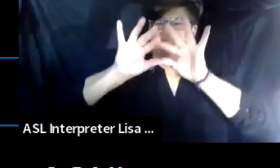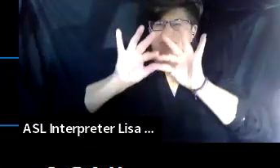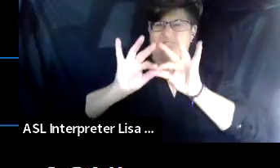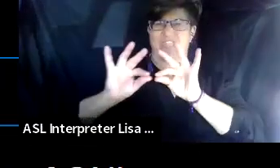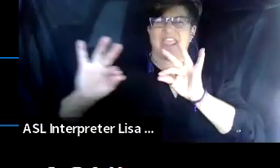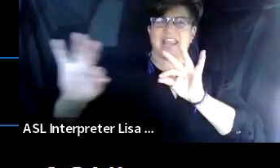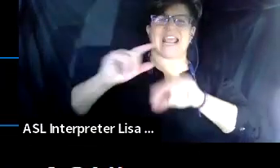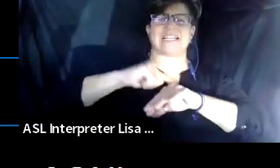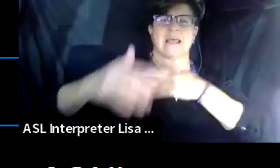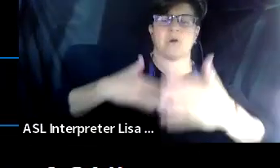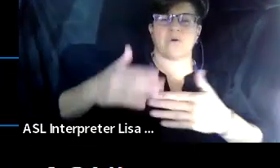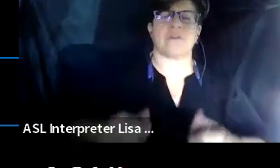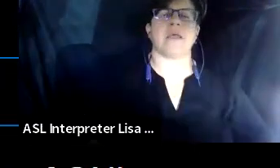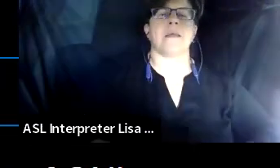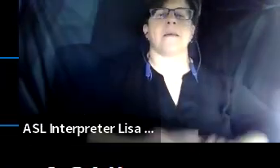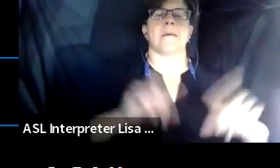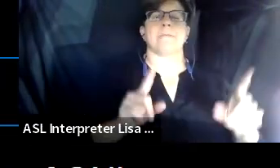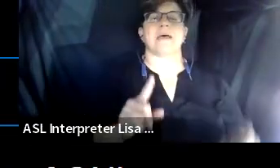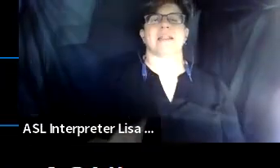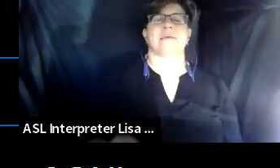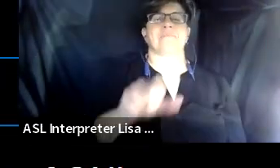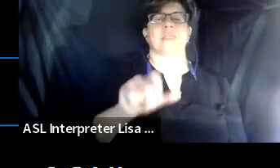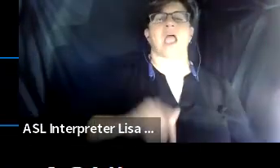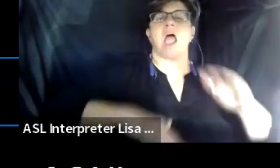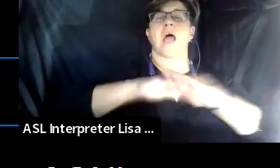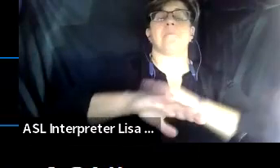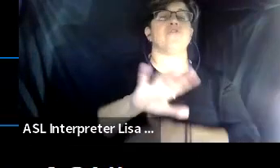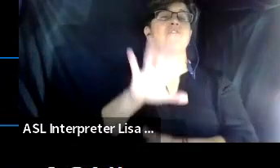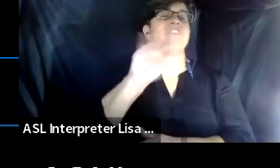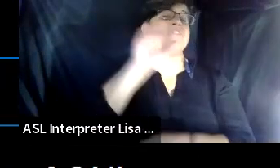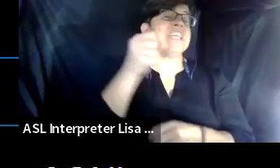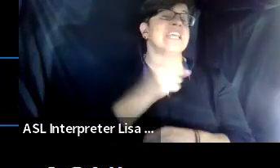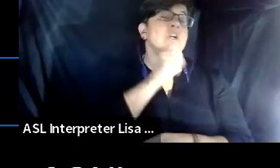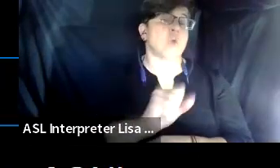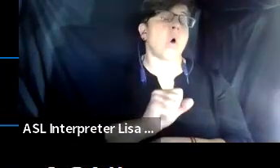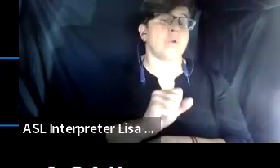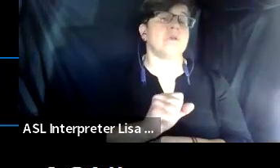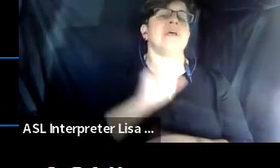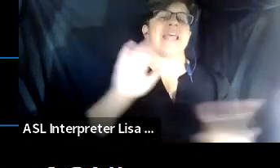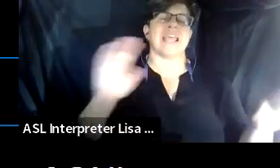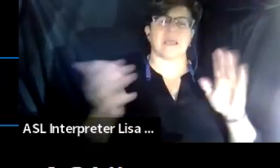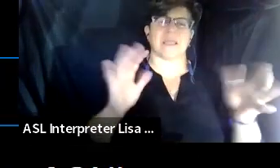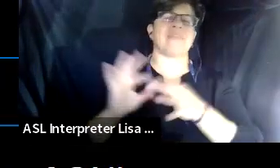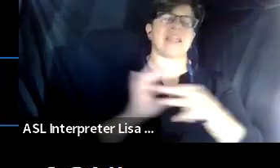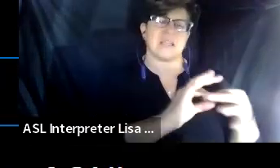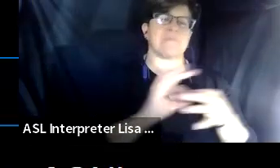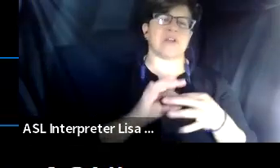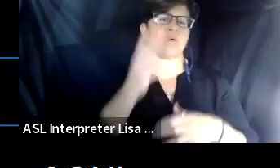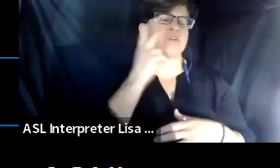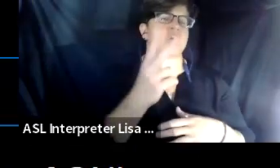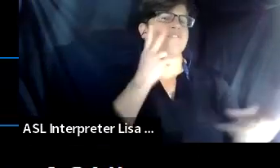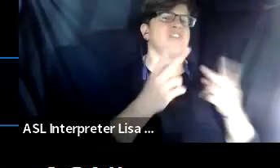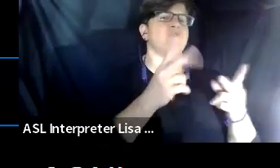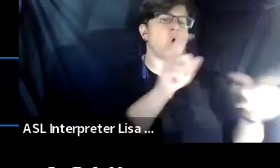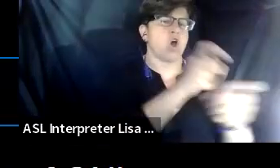foveal area where we have our high-resolution viewing up to the 5th decade, correlating with what we saw in the visual acuity data. And another thing